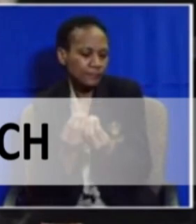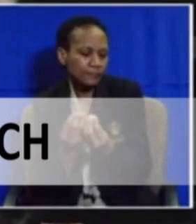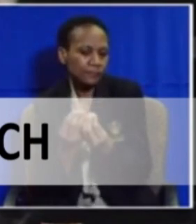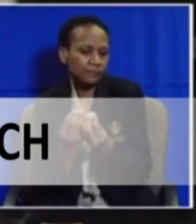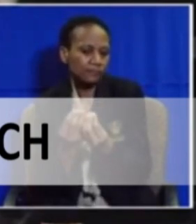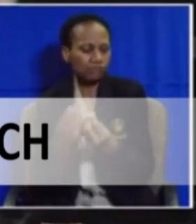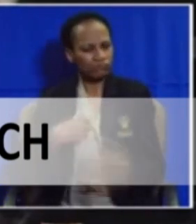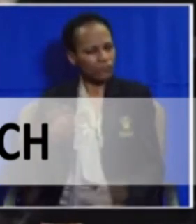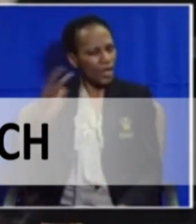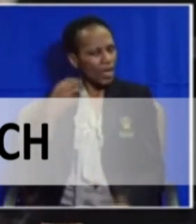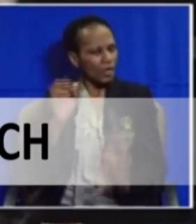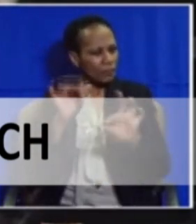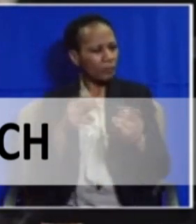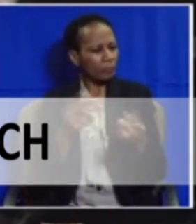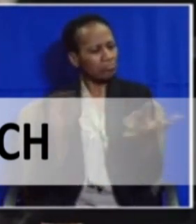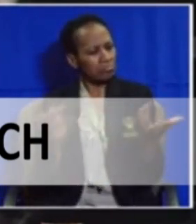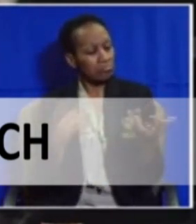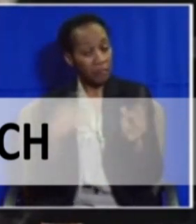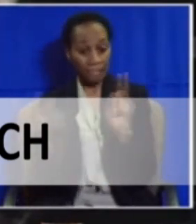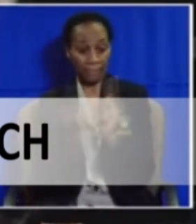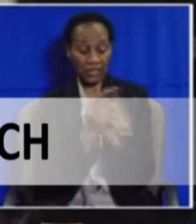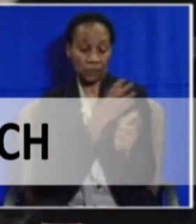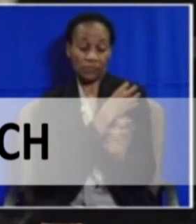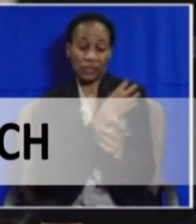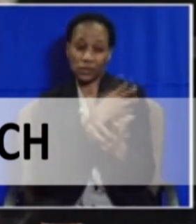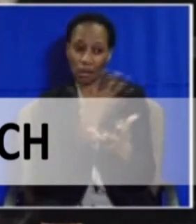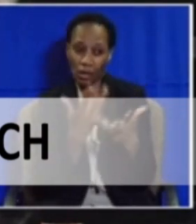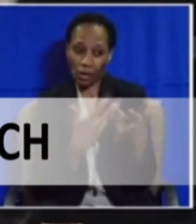I've had discussion with the Minister of